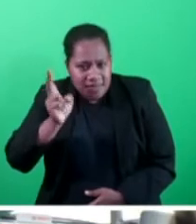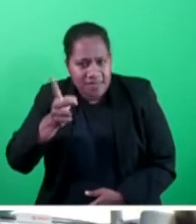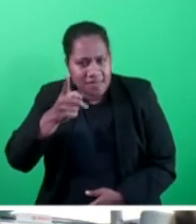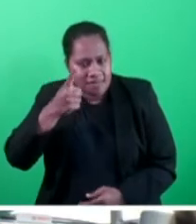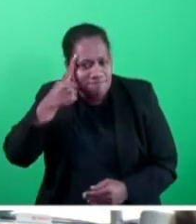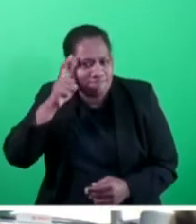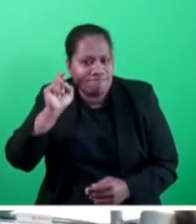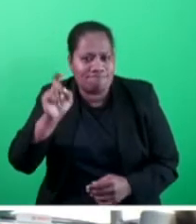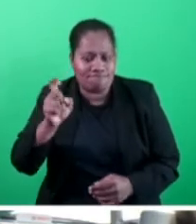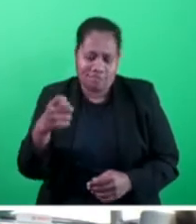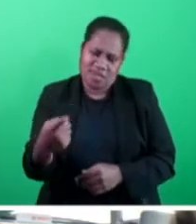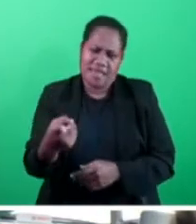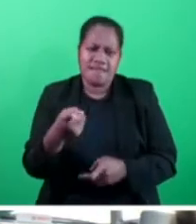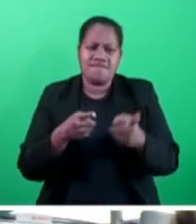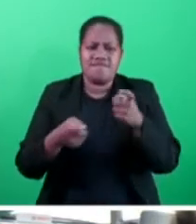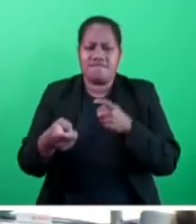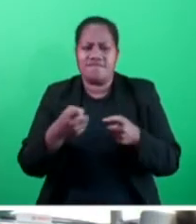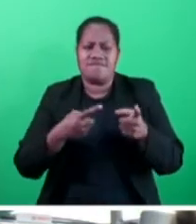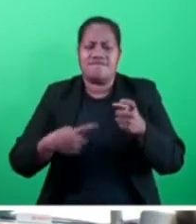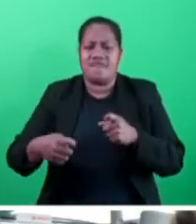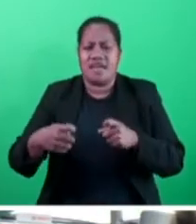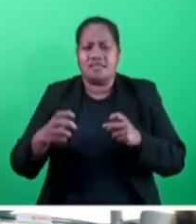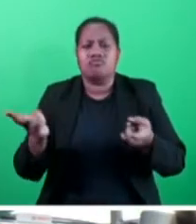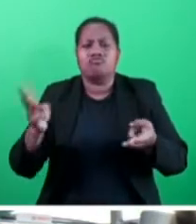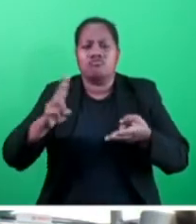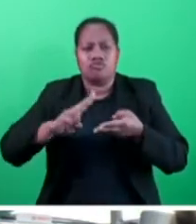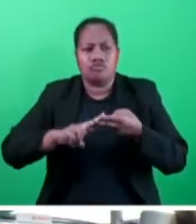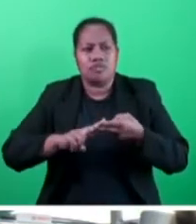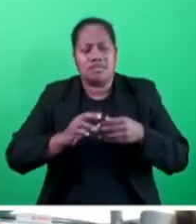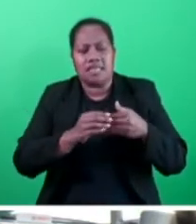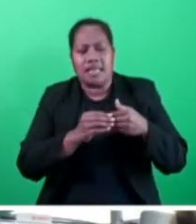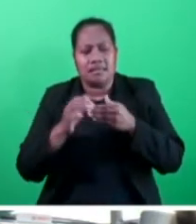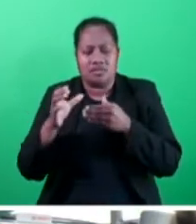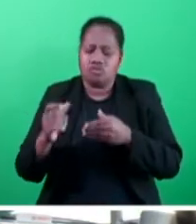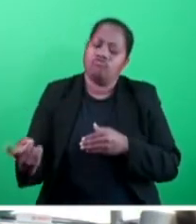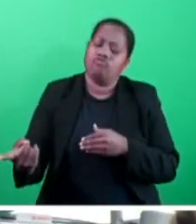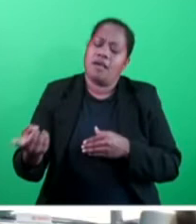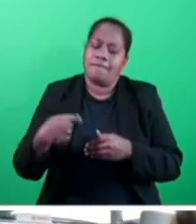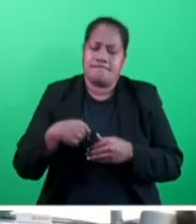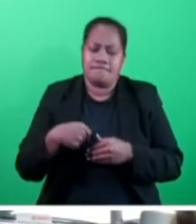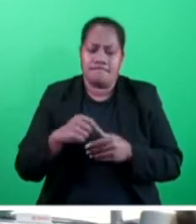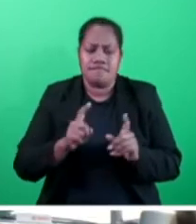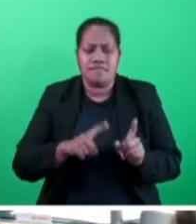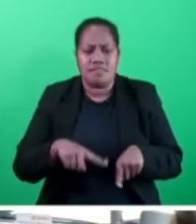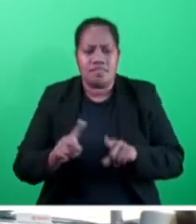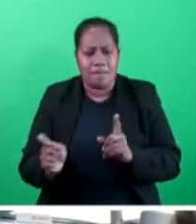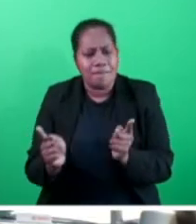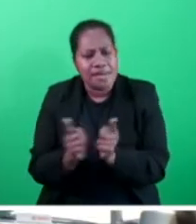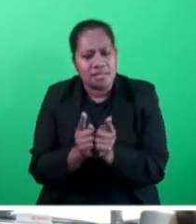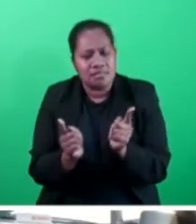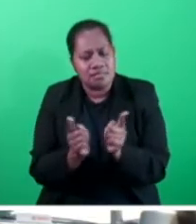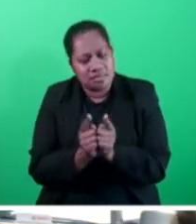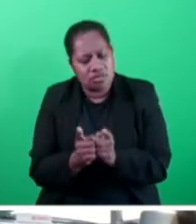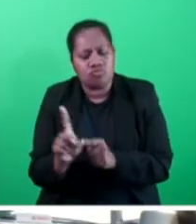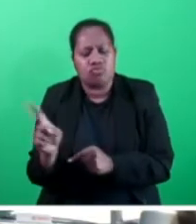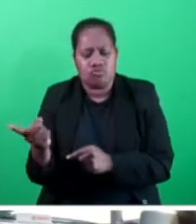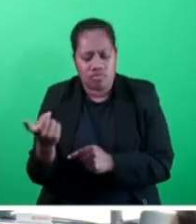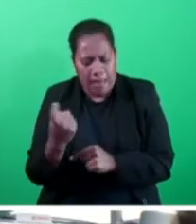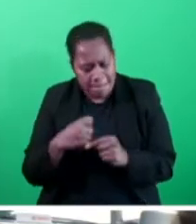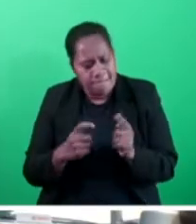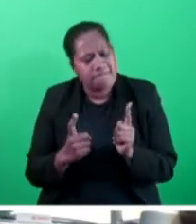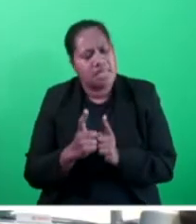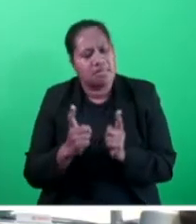the union leaders to come and attend the Europe meetings. Mr. Speaker said, at this